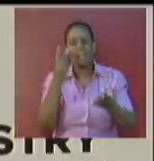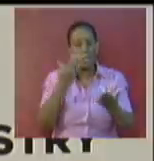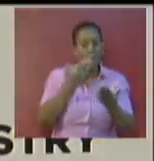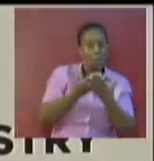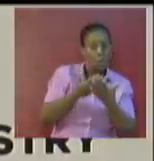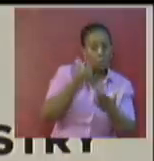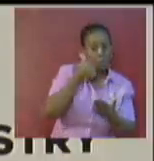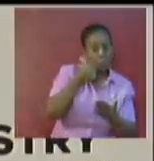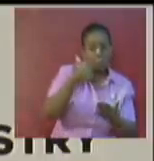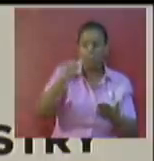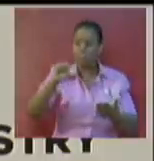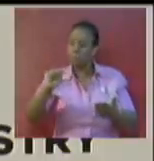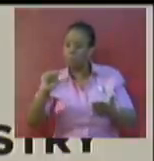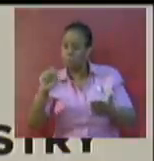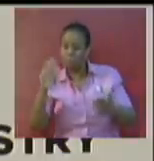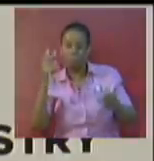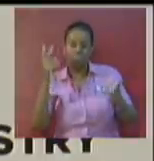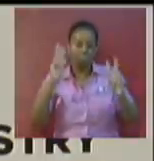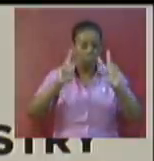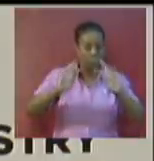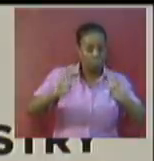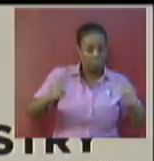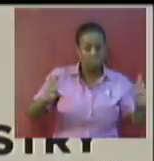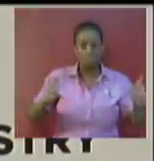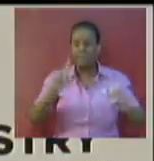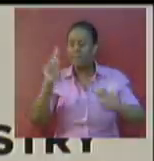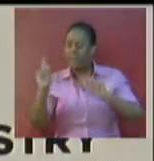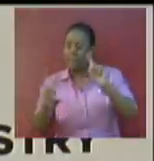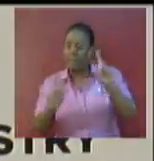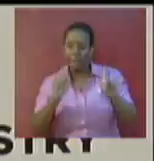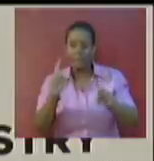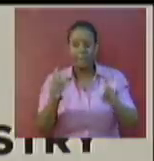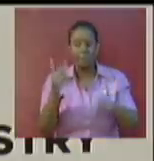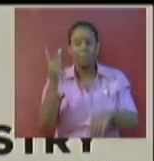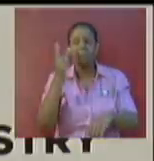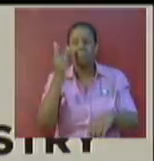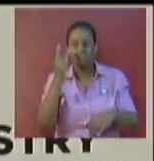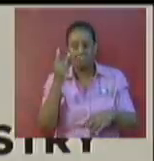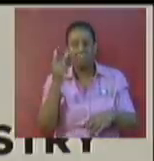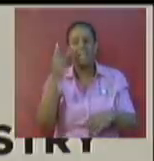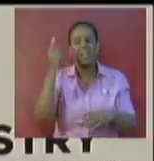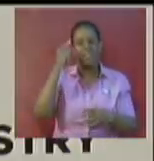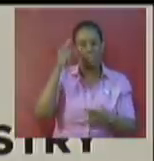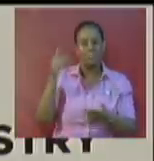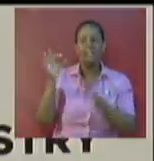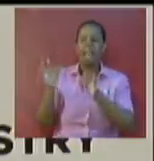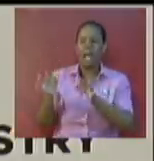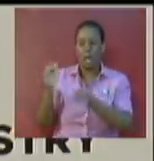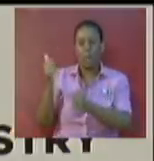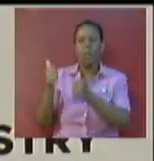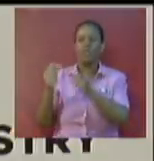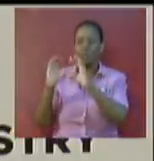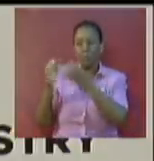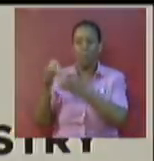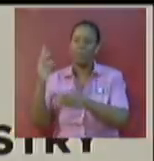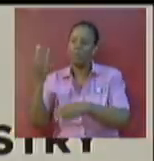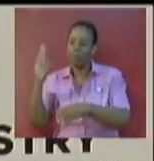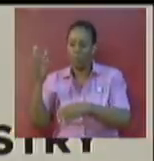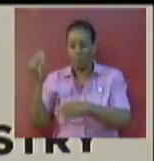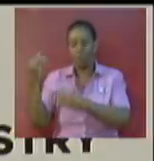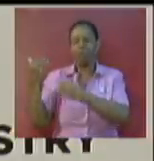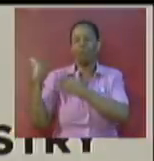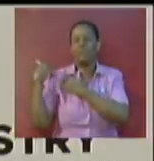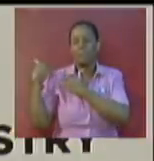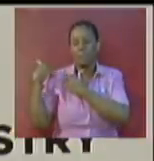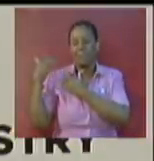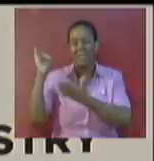made up of persons from many parts of the world. Below that group, as I said before, there's a regional TAG group, and there's regional